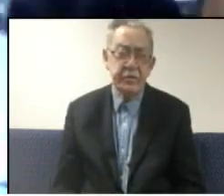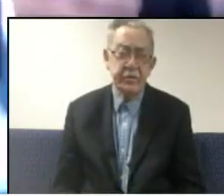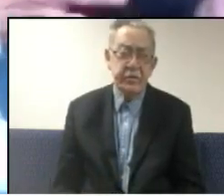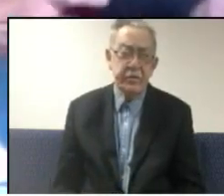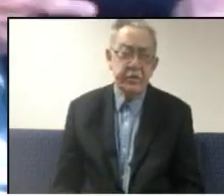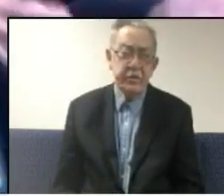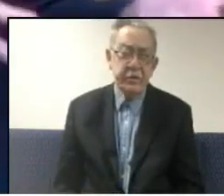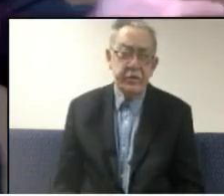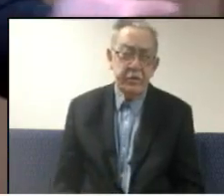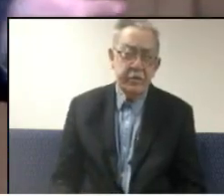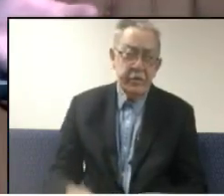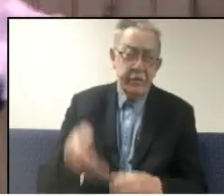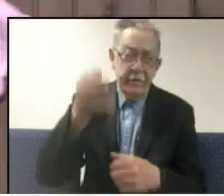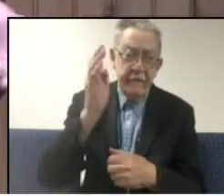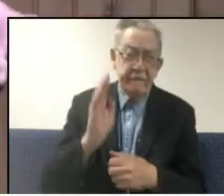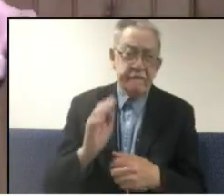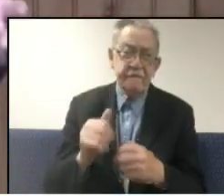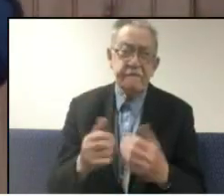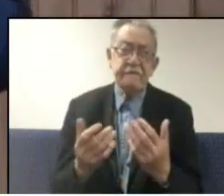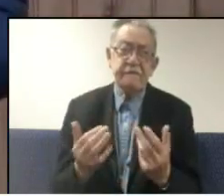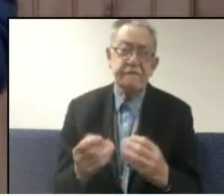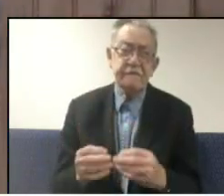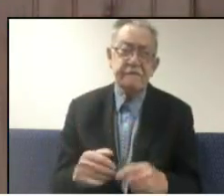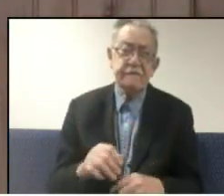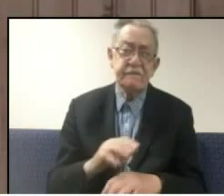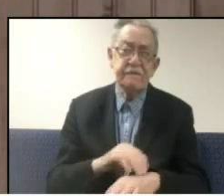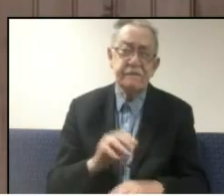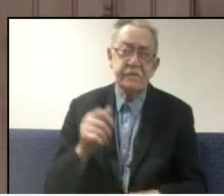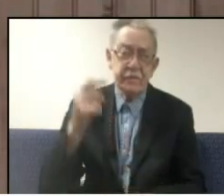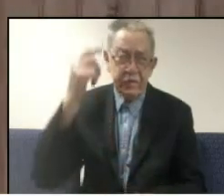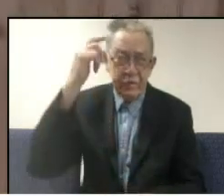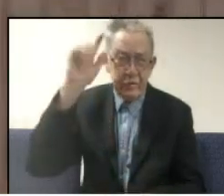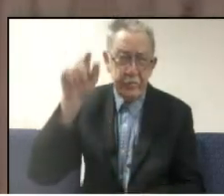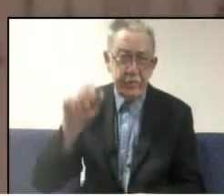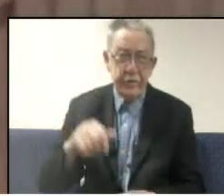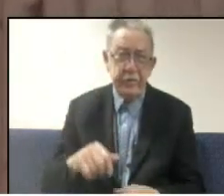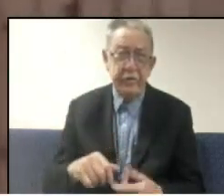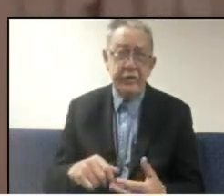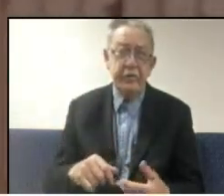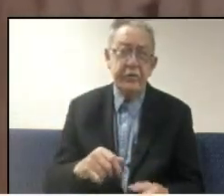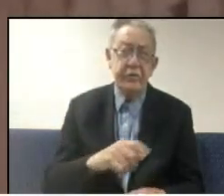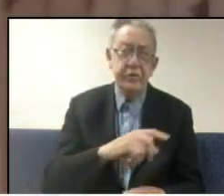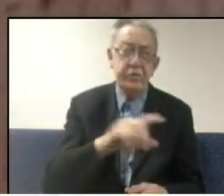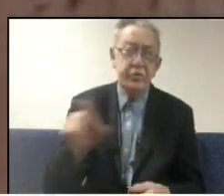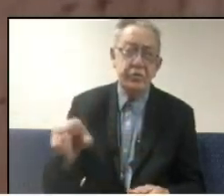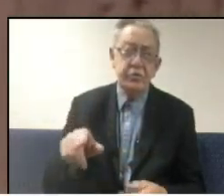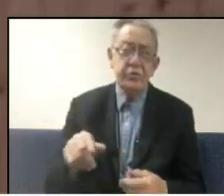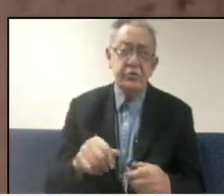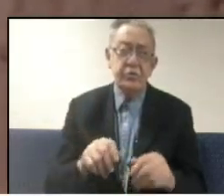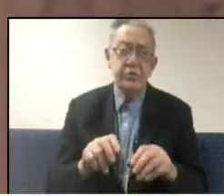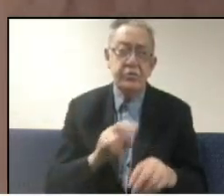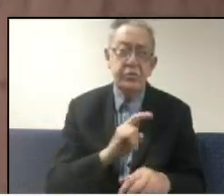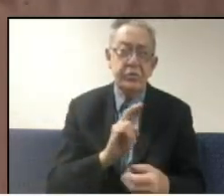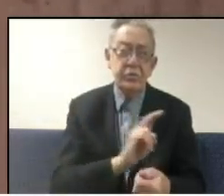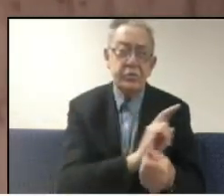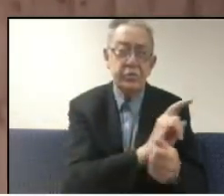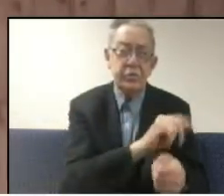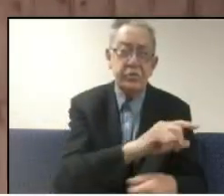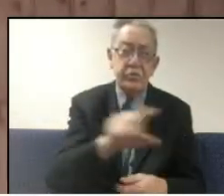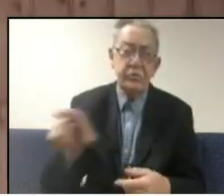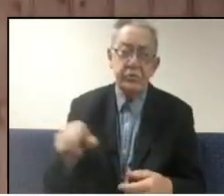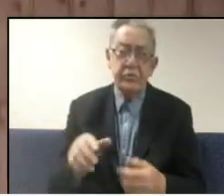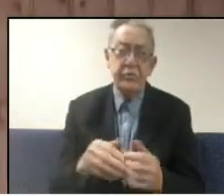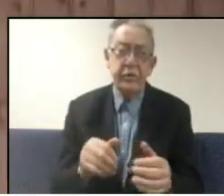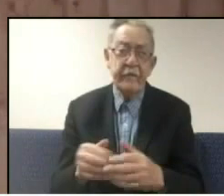even exist before when he decides to use you in whatever ways and direction he wants to use